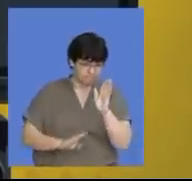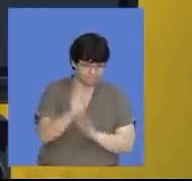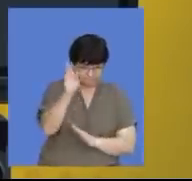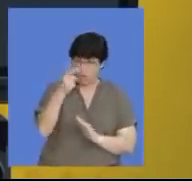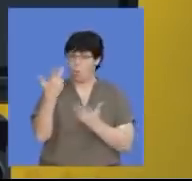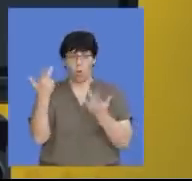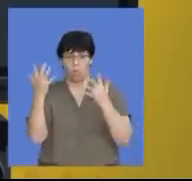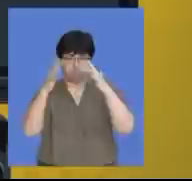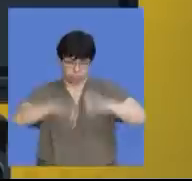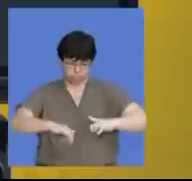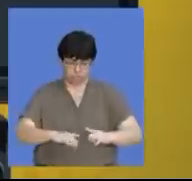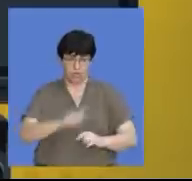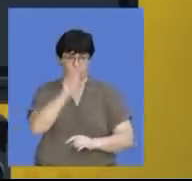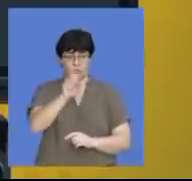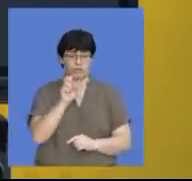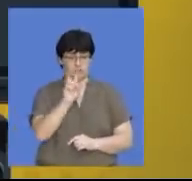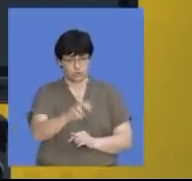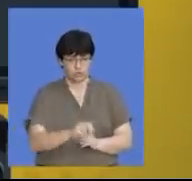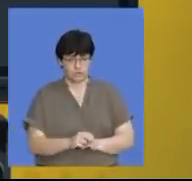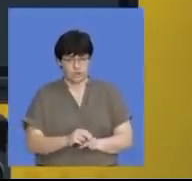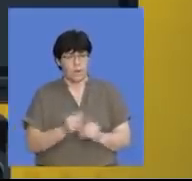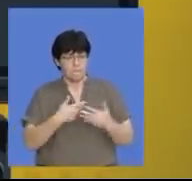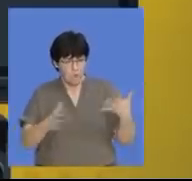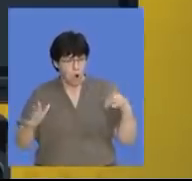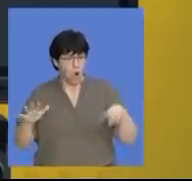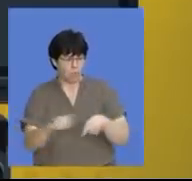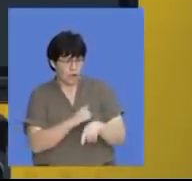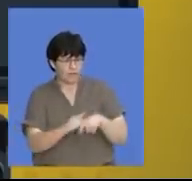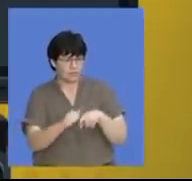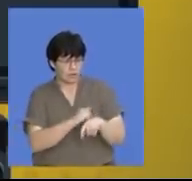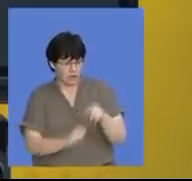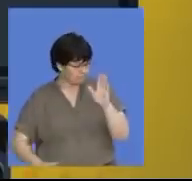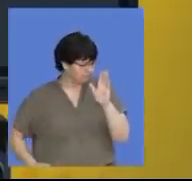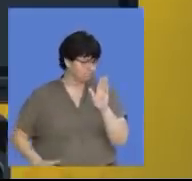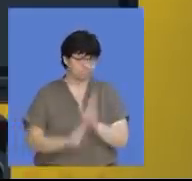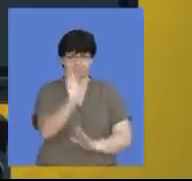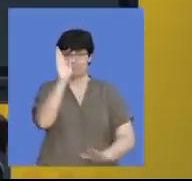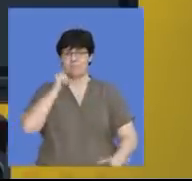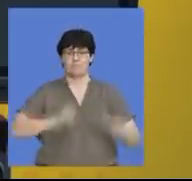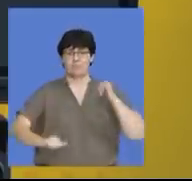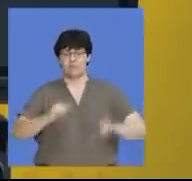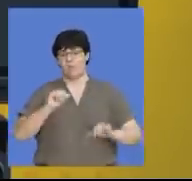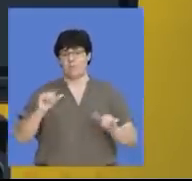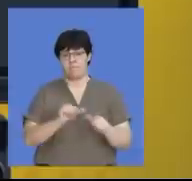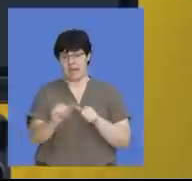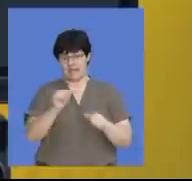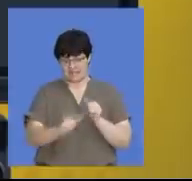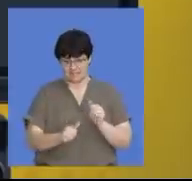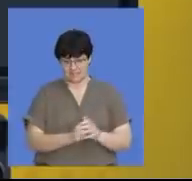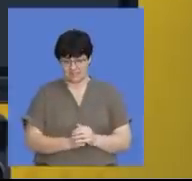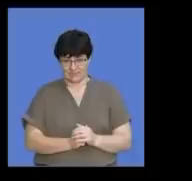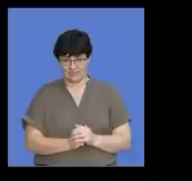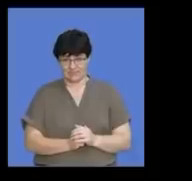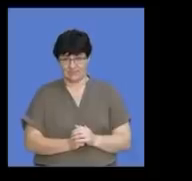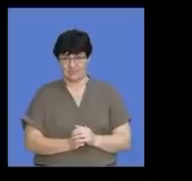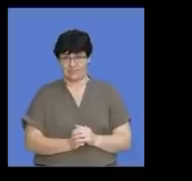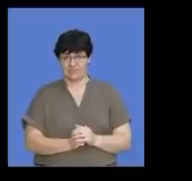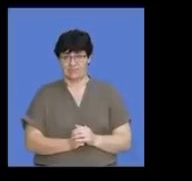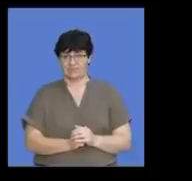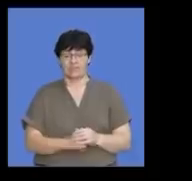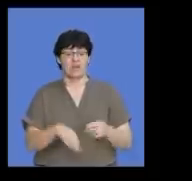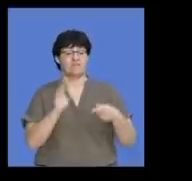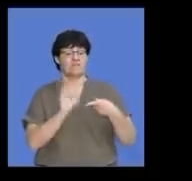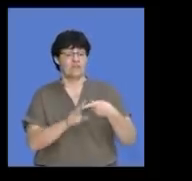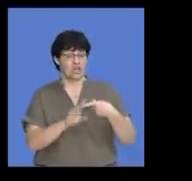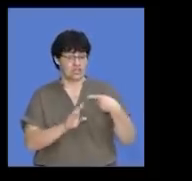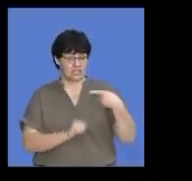question 2. The more you've mastered it, the better you would be performing. So, let's get straight into it. The first